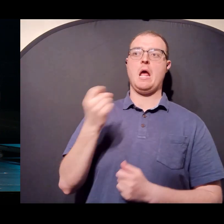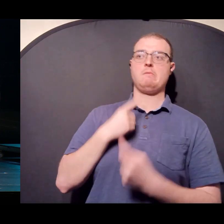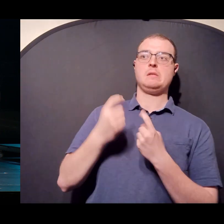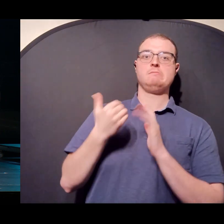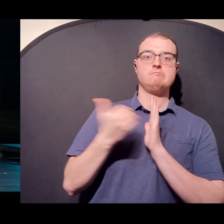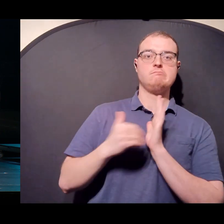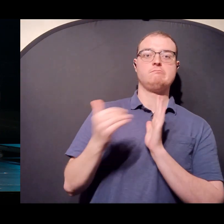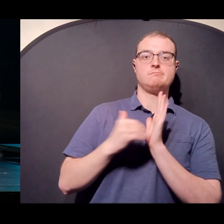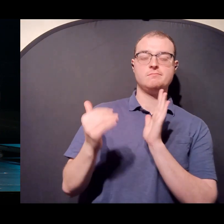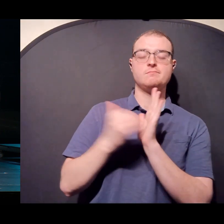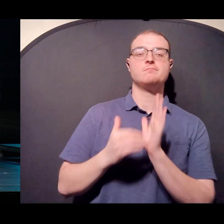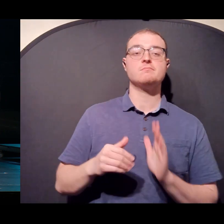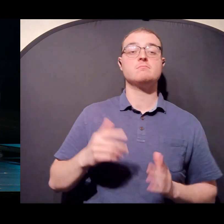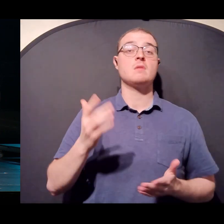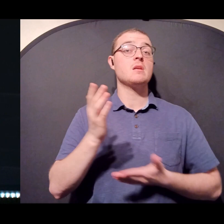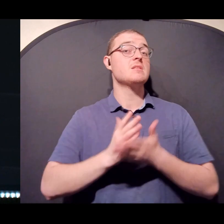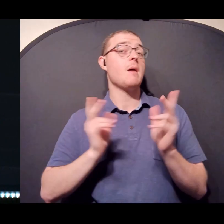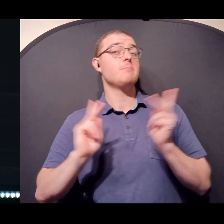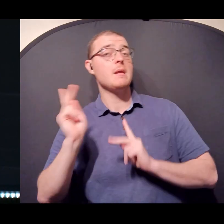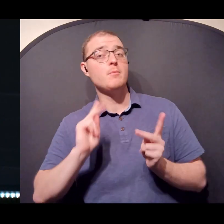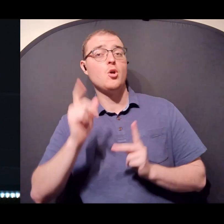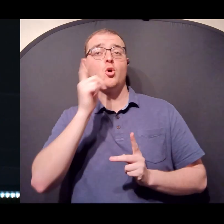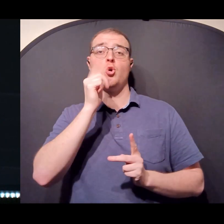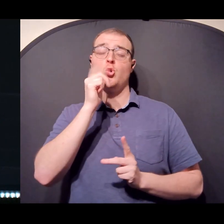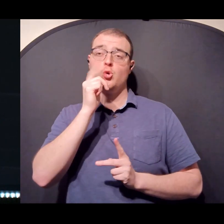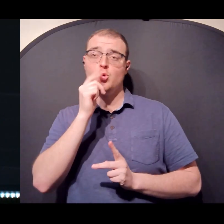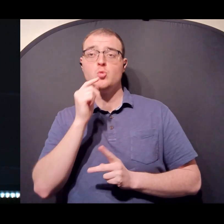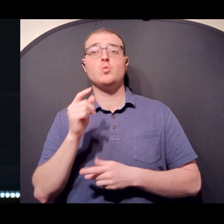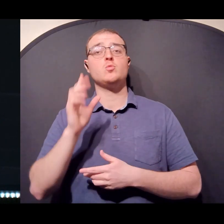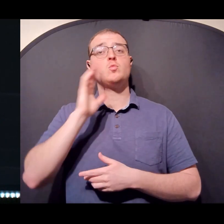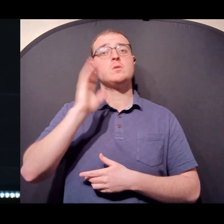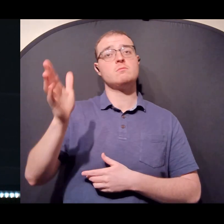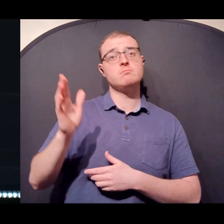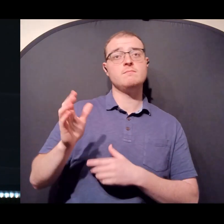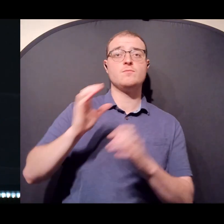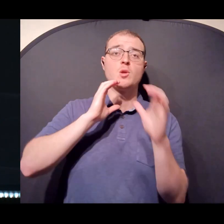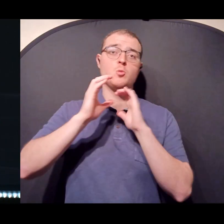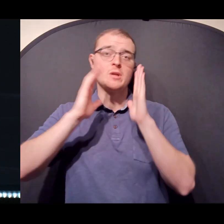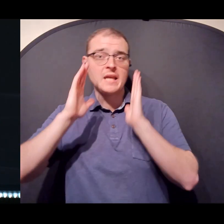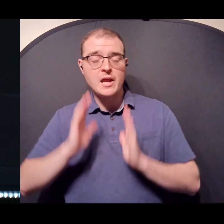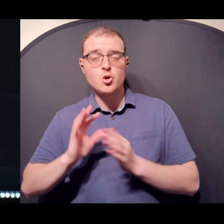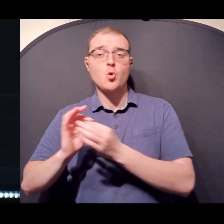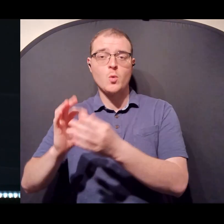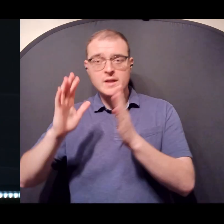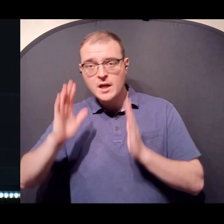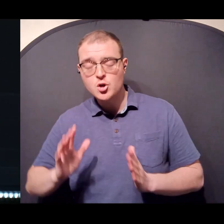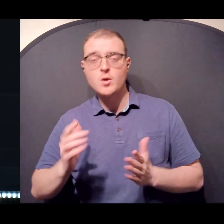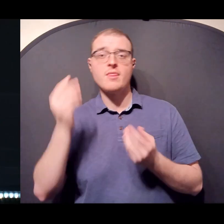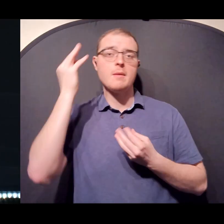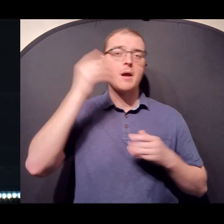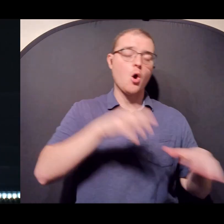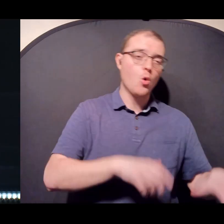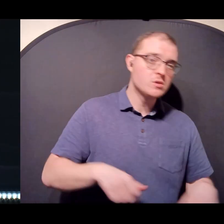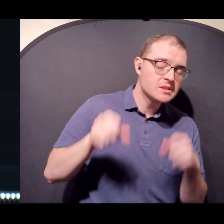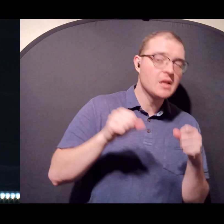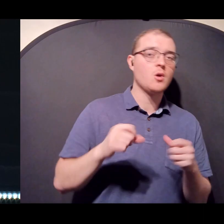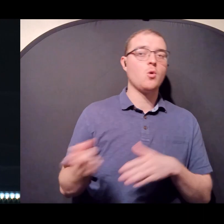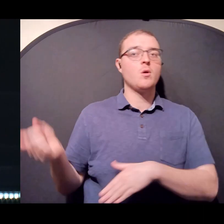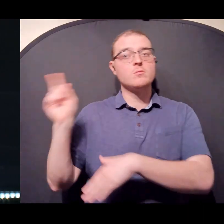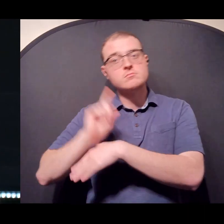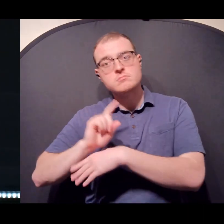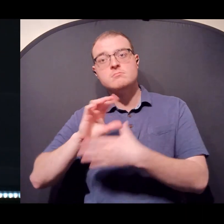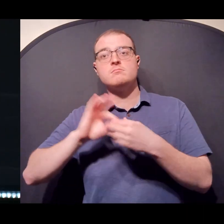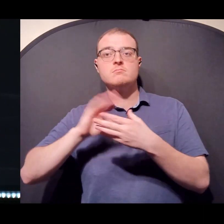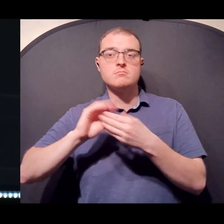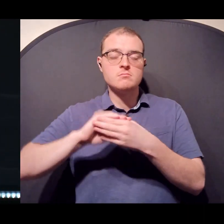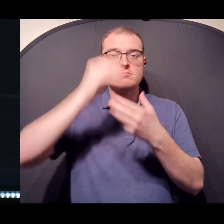One of the questions I get a lot from some of our up-and-coming communicators and some of our young adults, and we hang out sometimes, or if they're coming to host or they're gonna